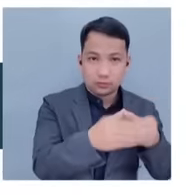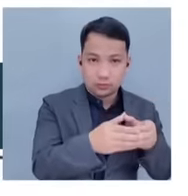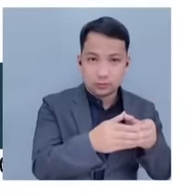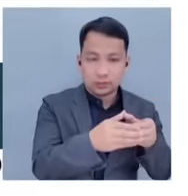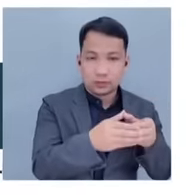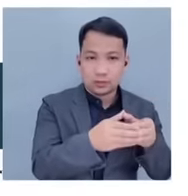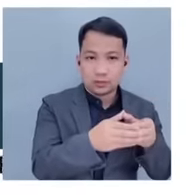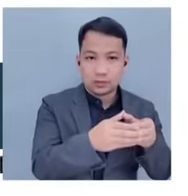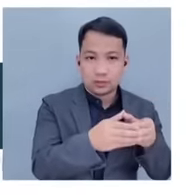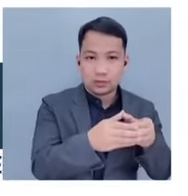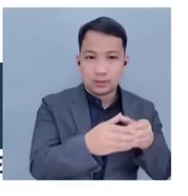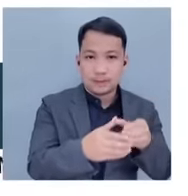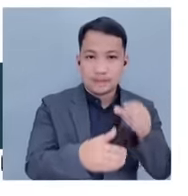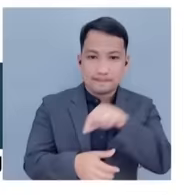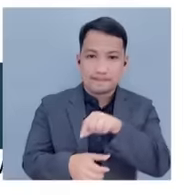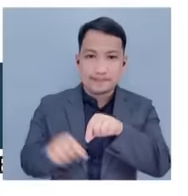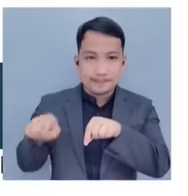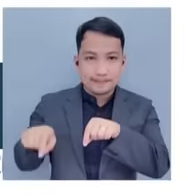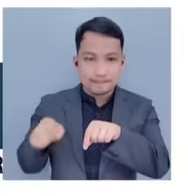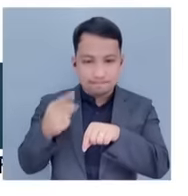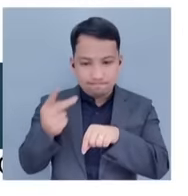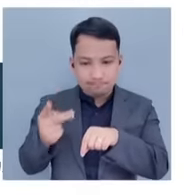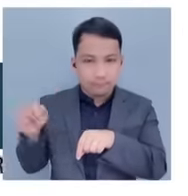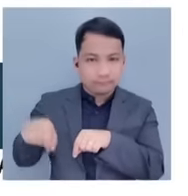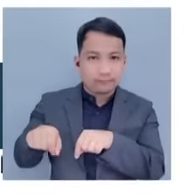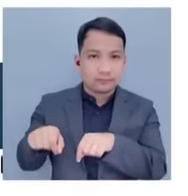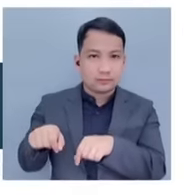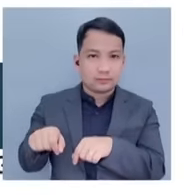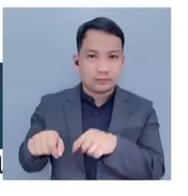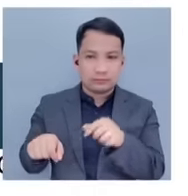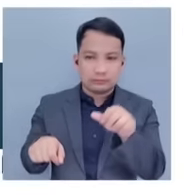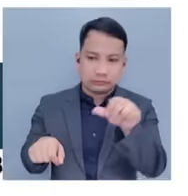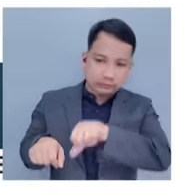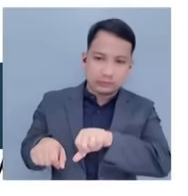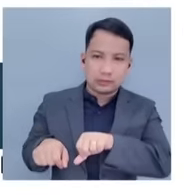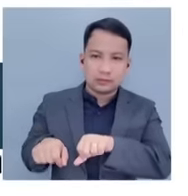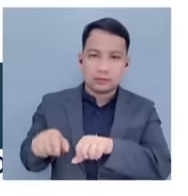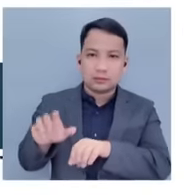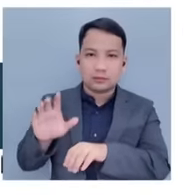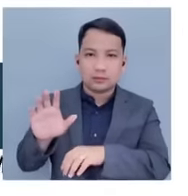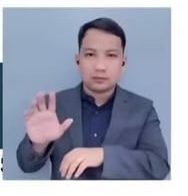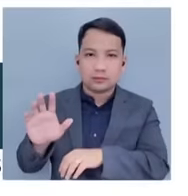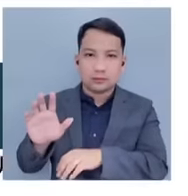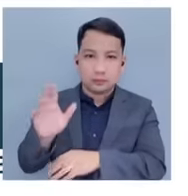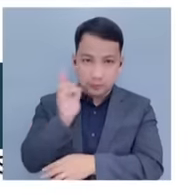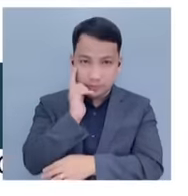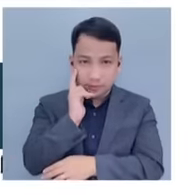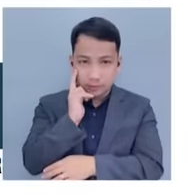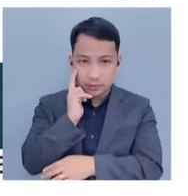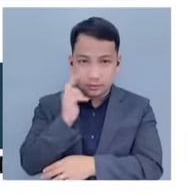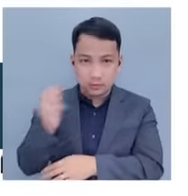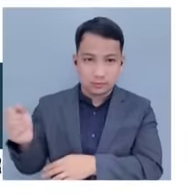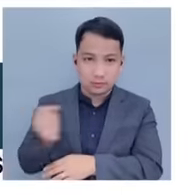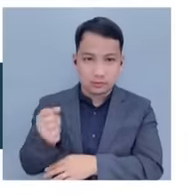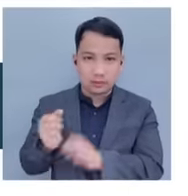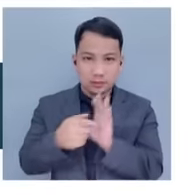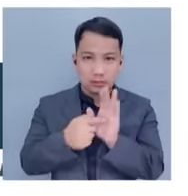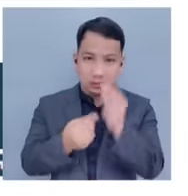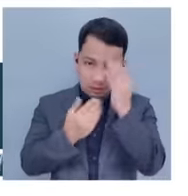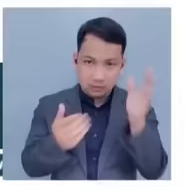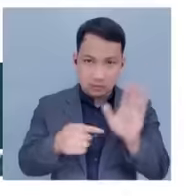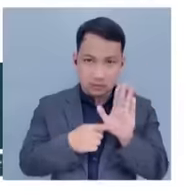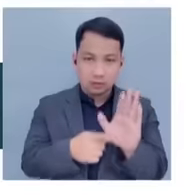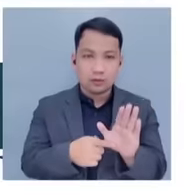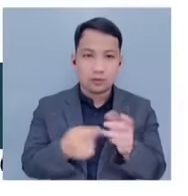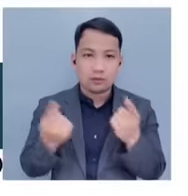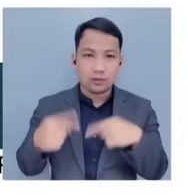underestimated the capacity of President Duterte's rhetoric to grab the headlines. And so what happened